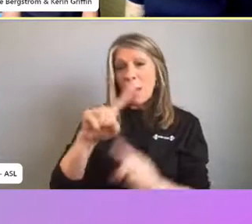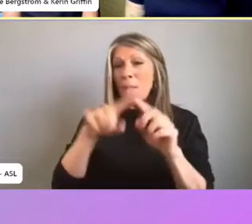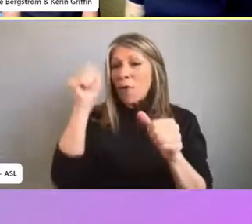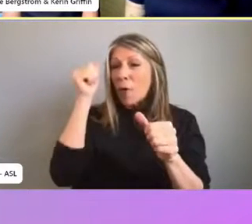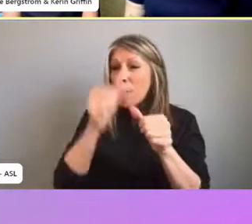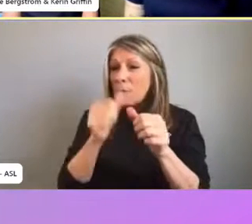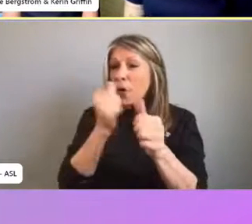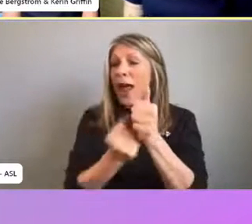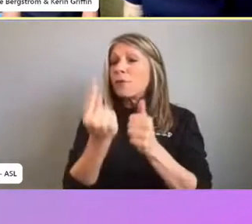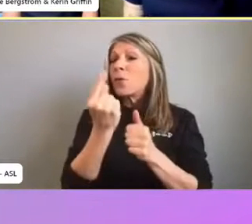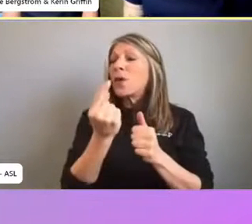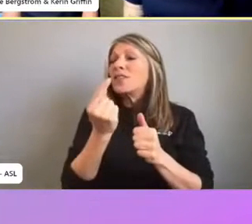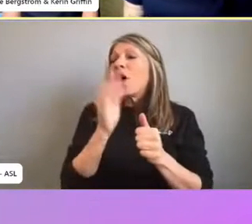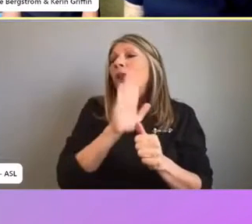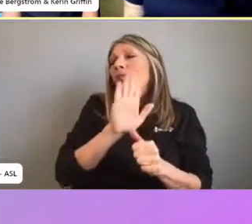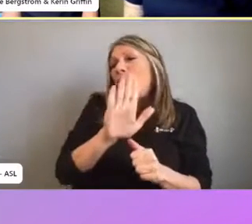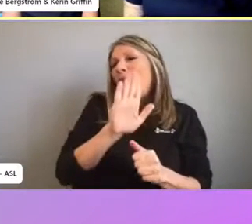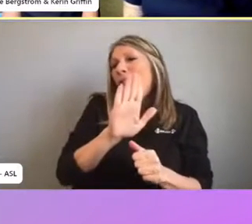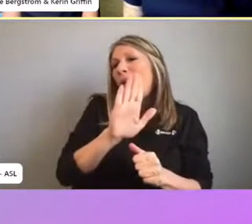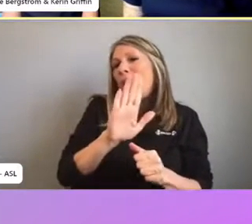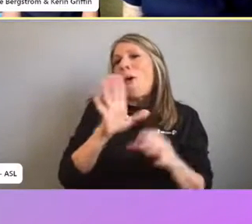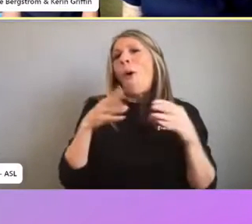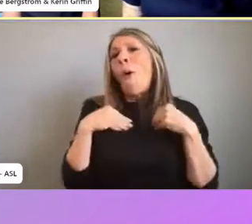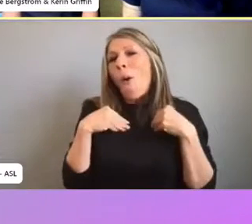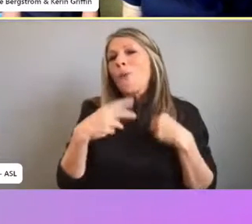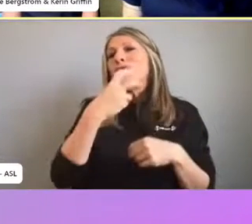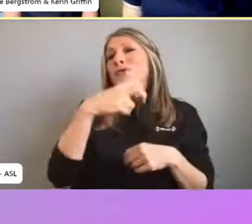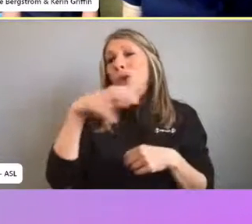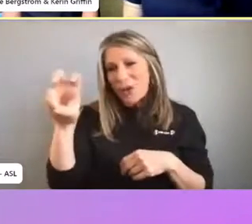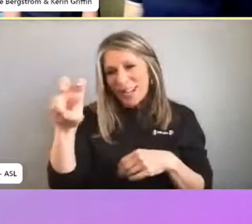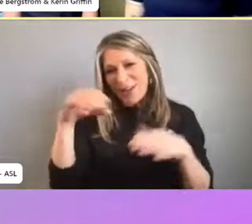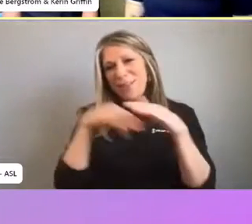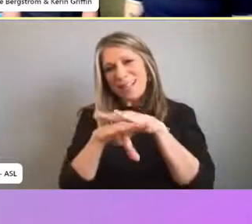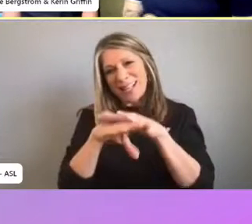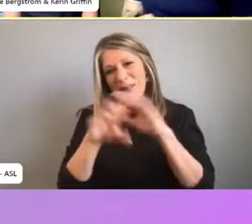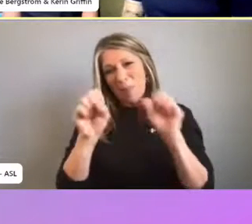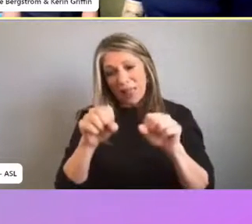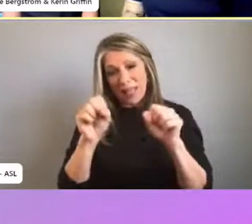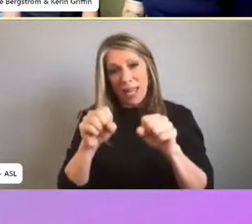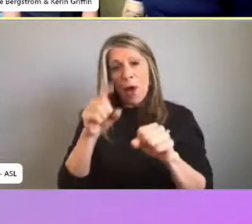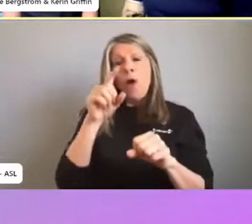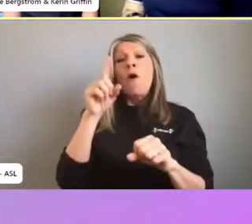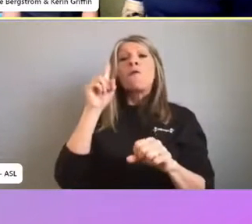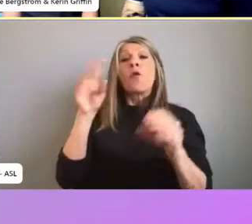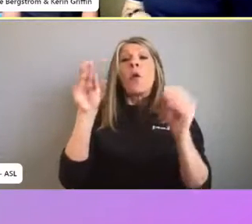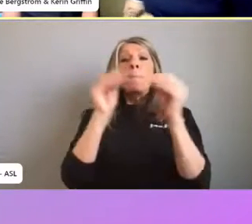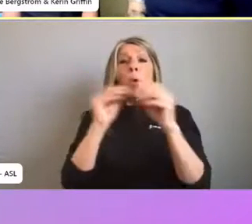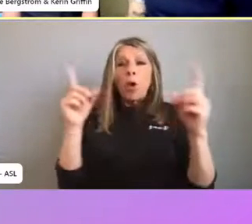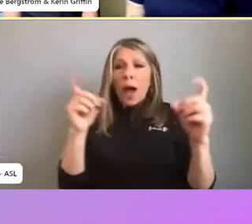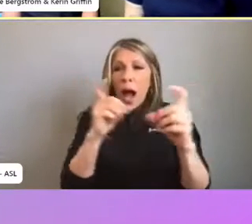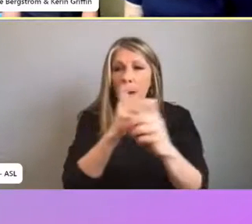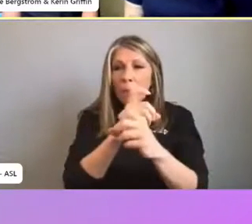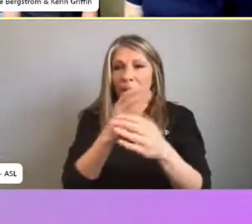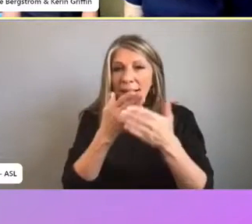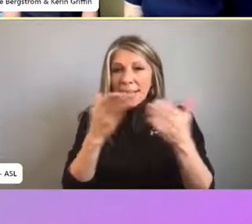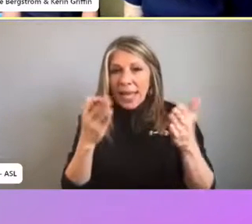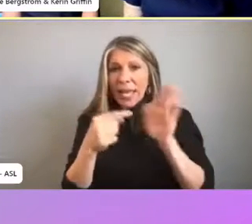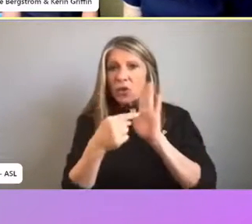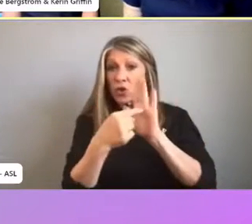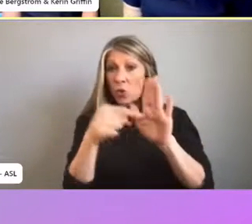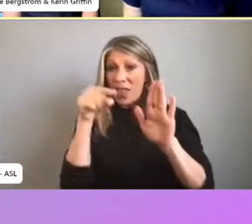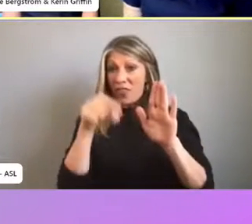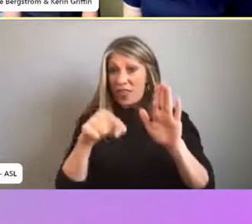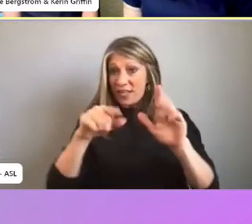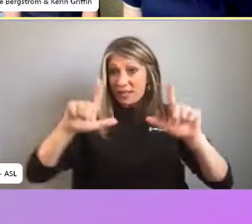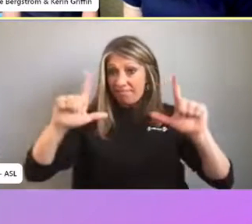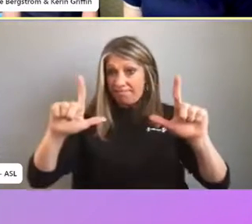their own accessibility their own journey. For a more complex object, as shown in this screenshot